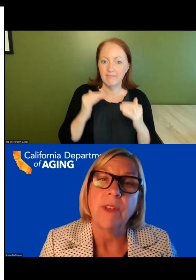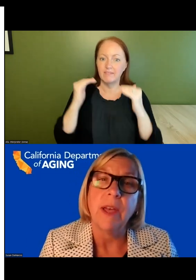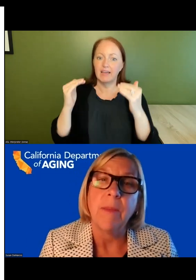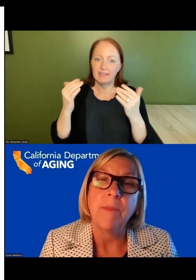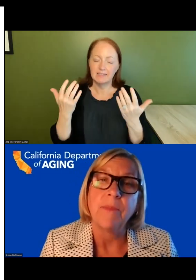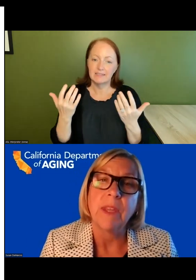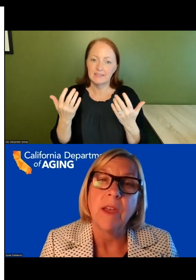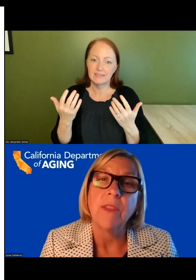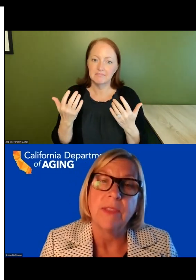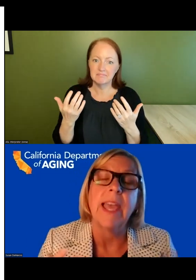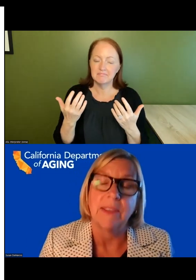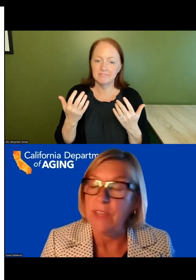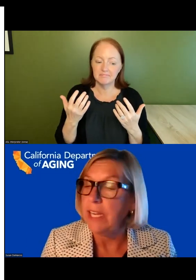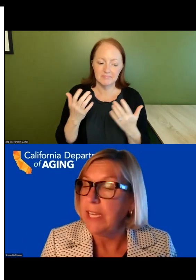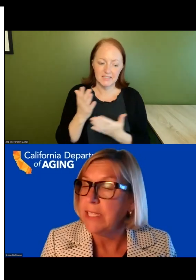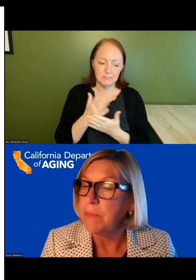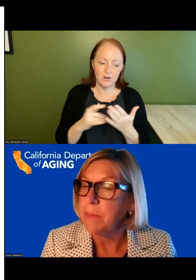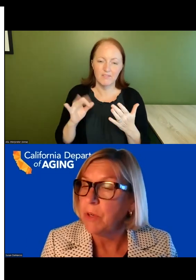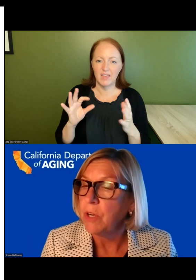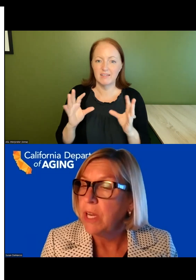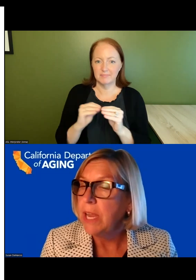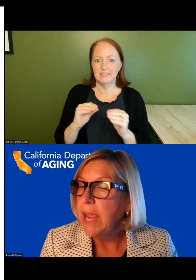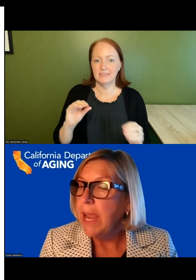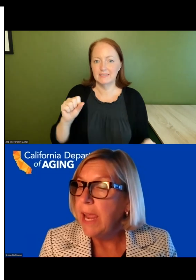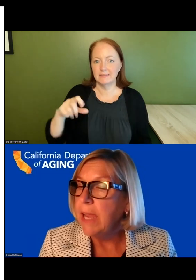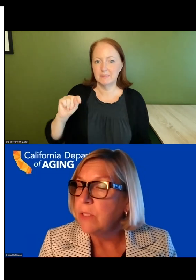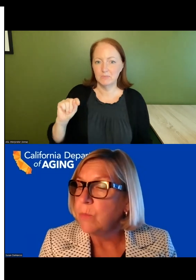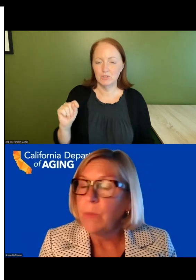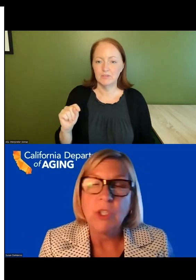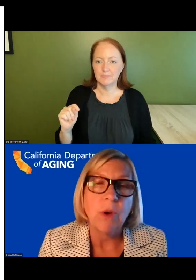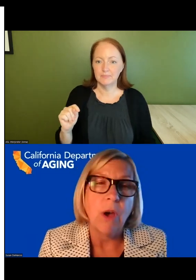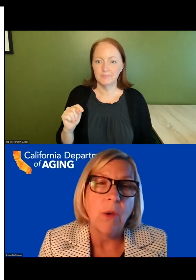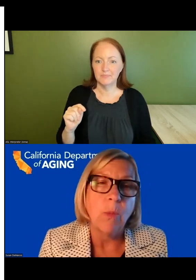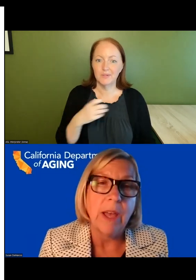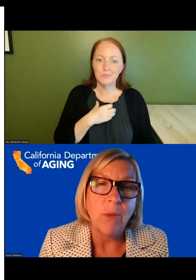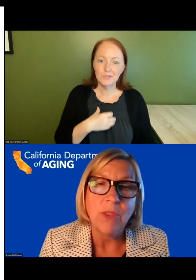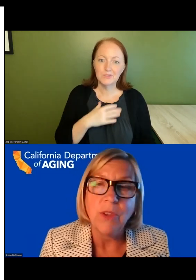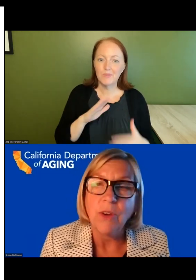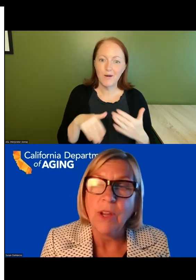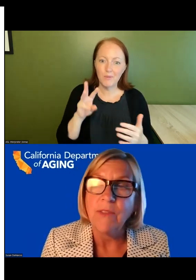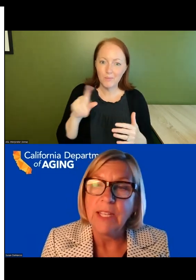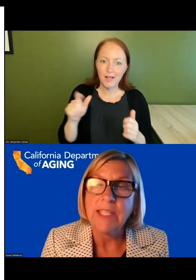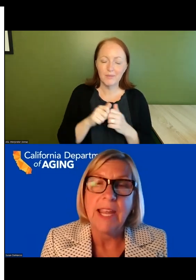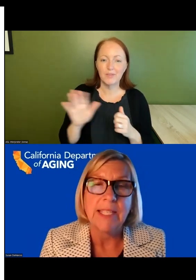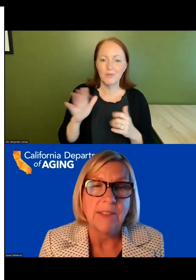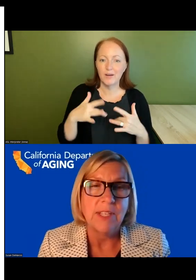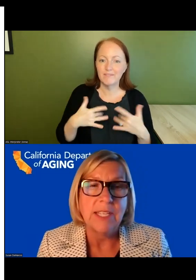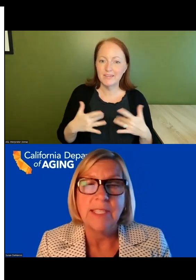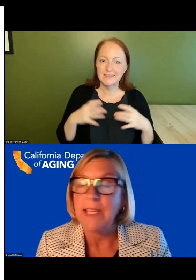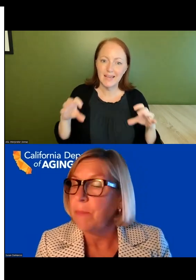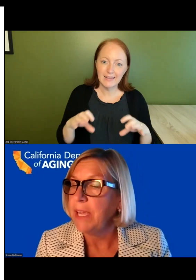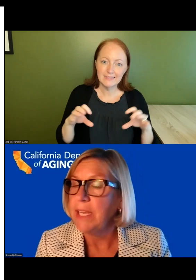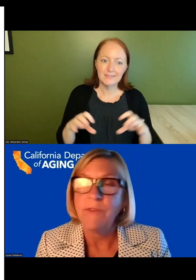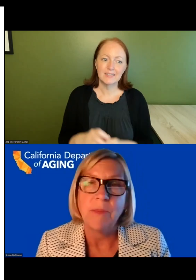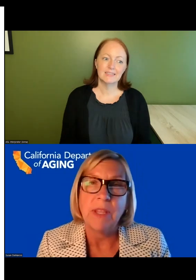of that convening in September. And we wish you all well with your events and